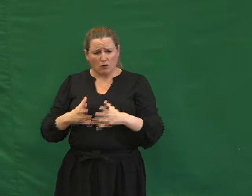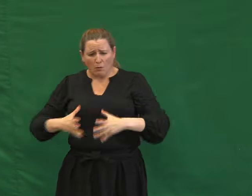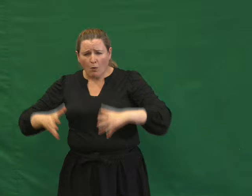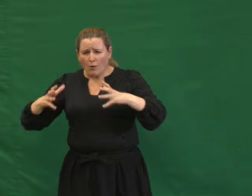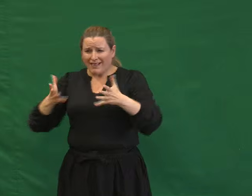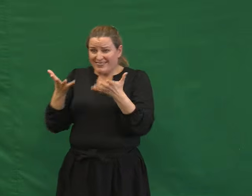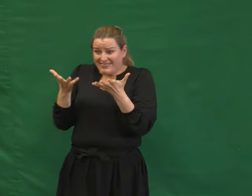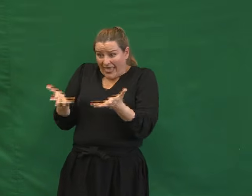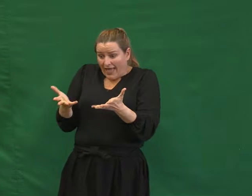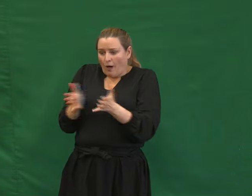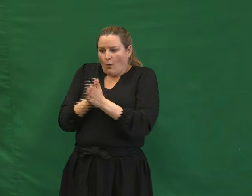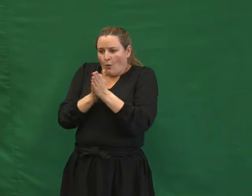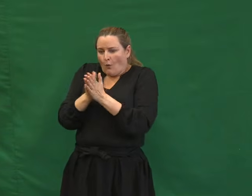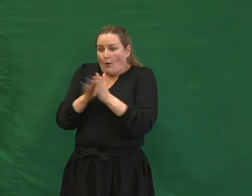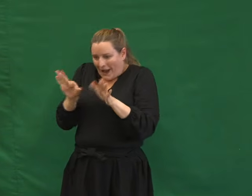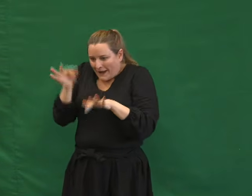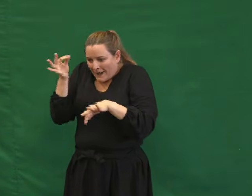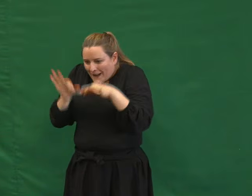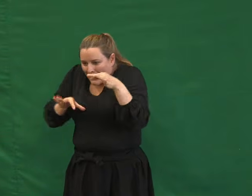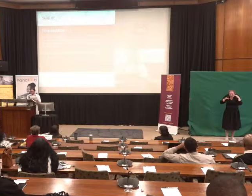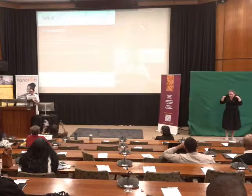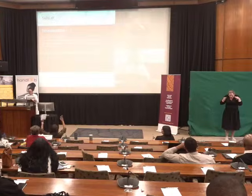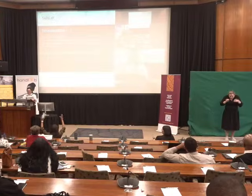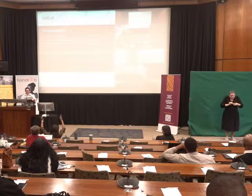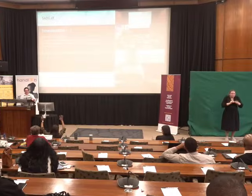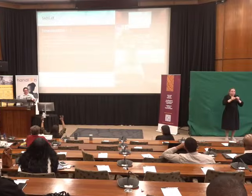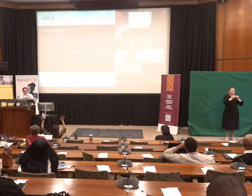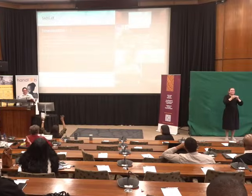Sign Language. Thank you very much.